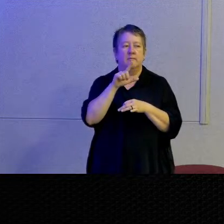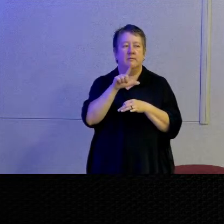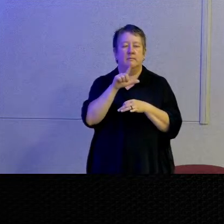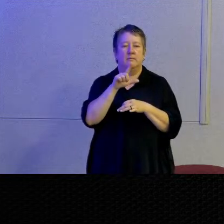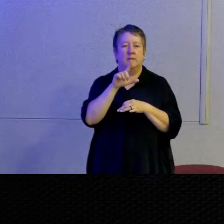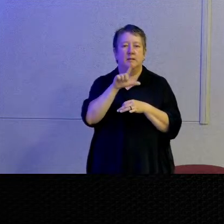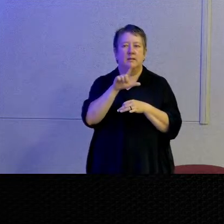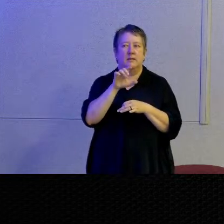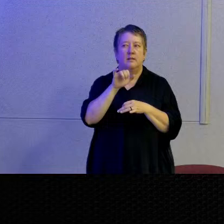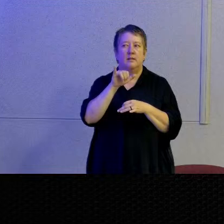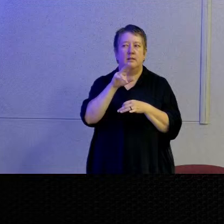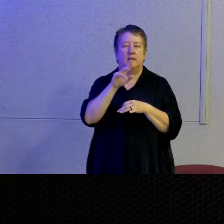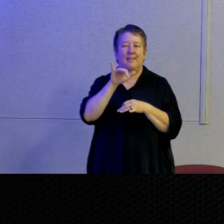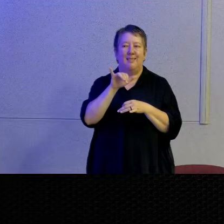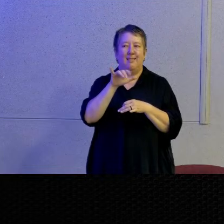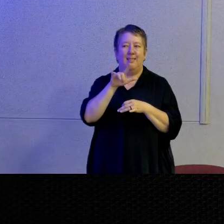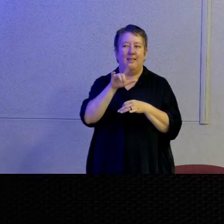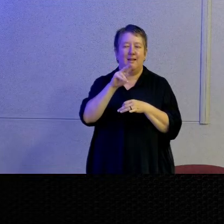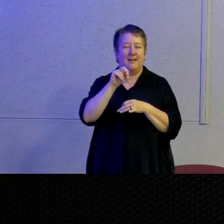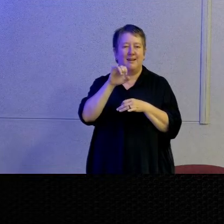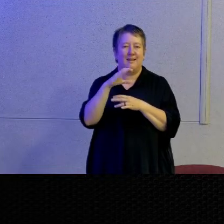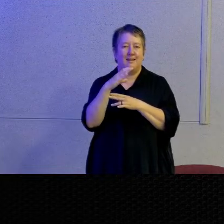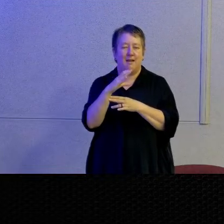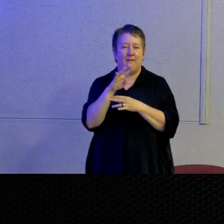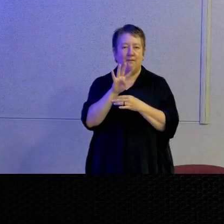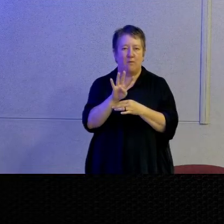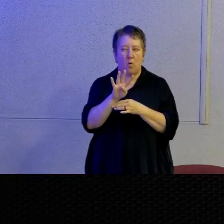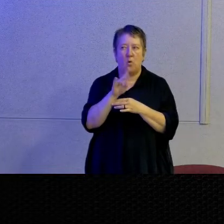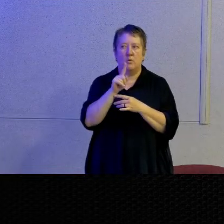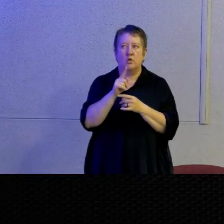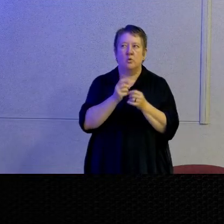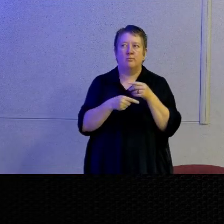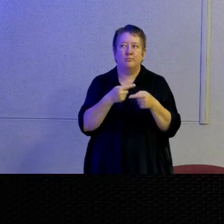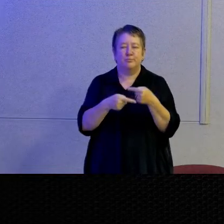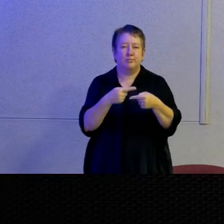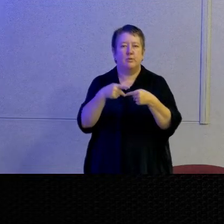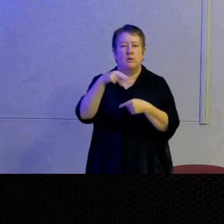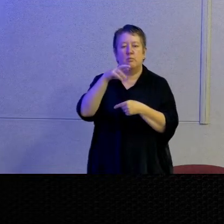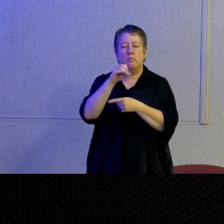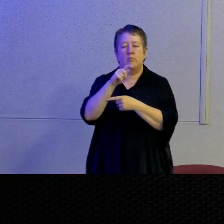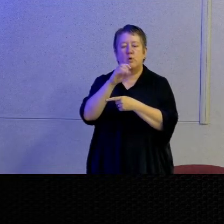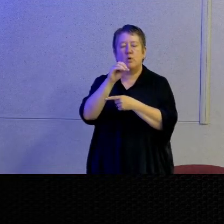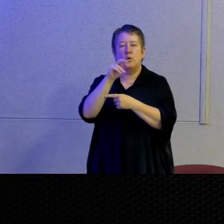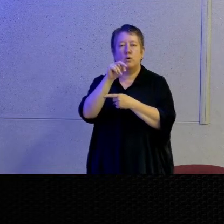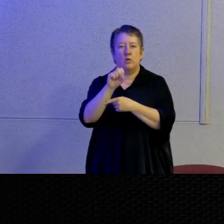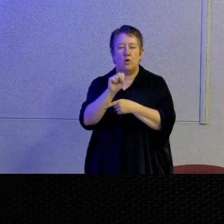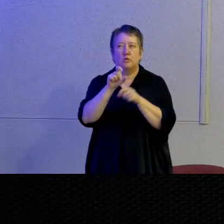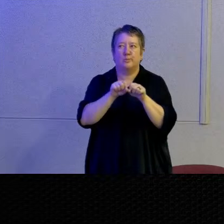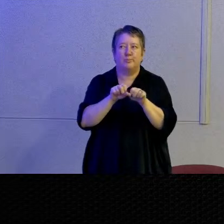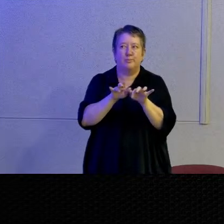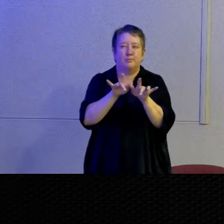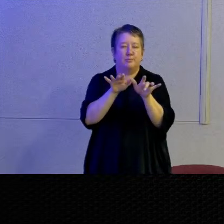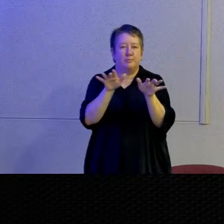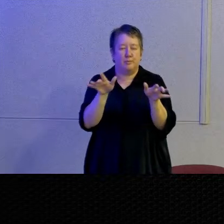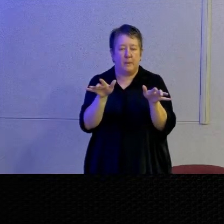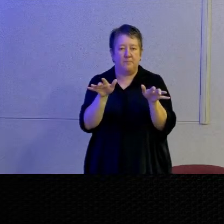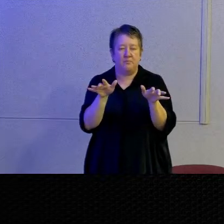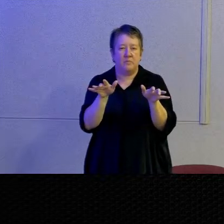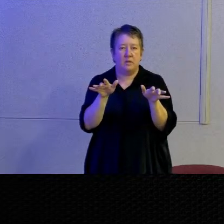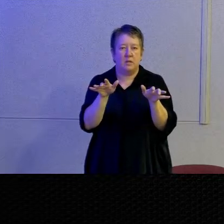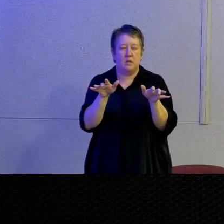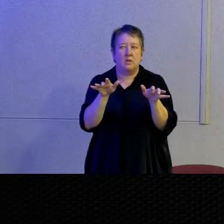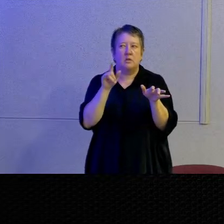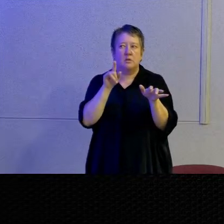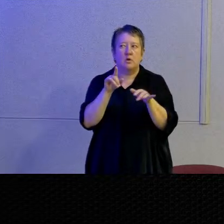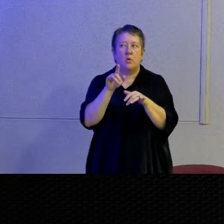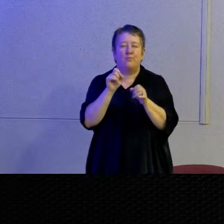electrons off on the way in and to produce the protons, which then go off to the rest of the complex. So we have radioactive